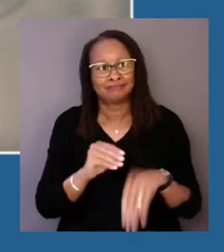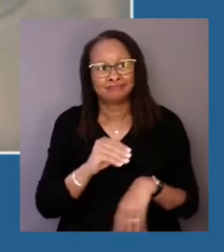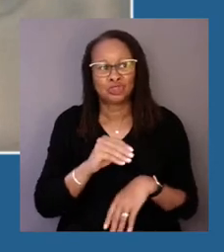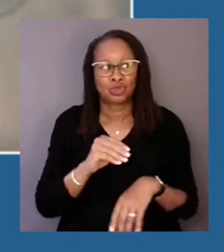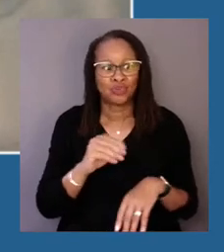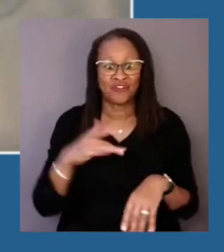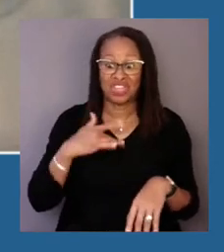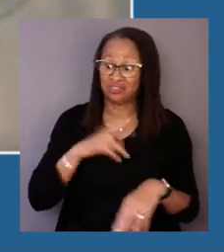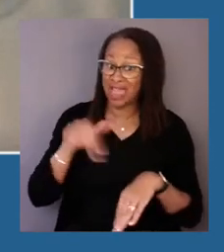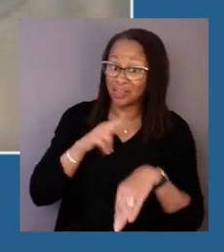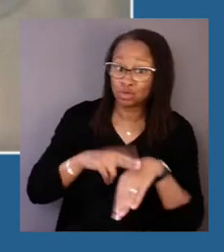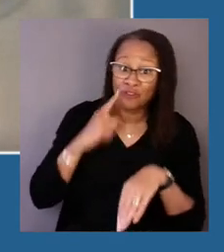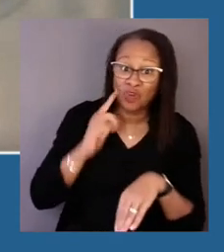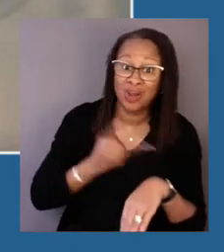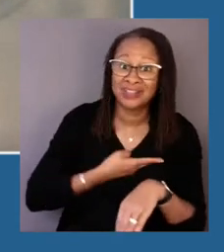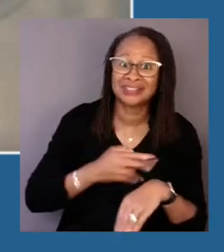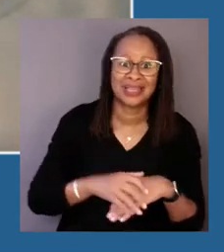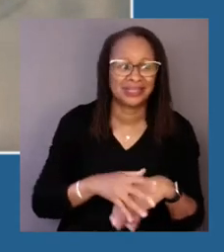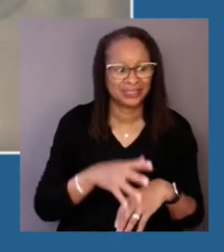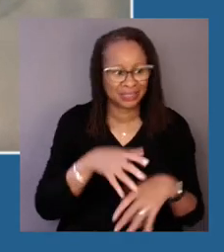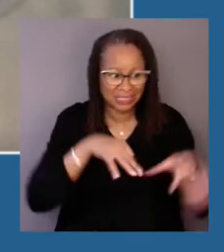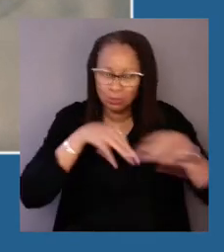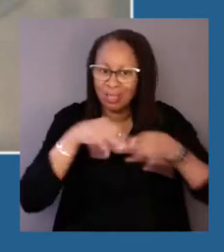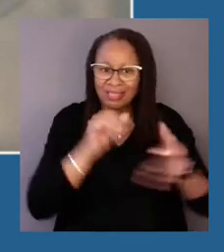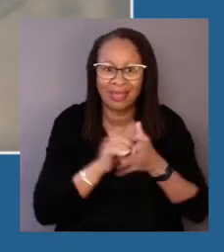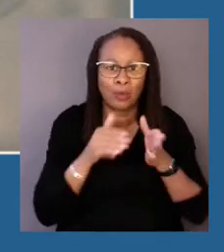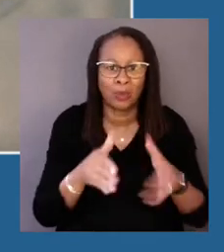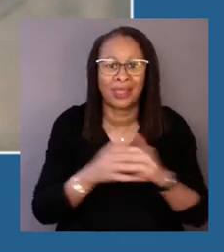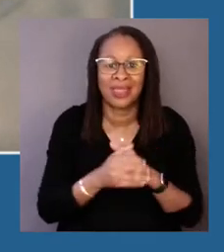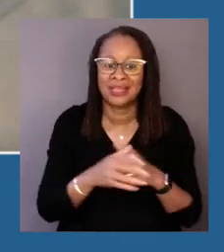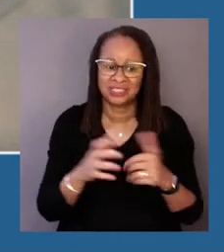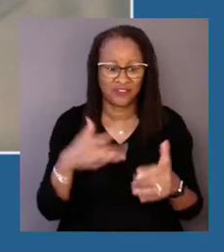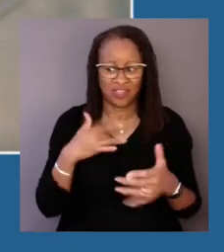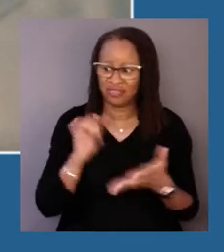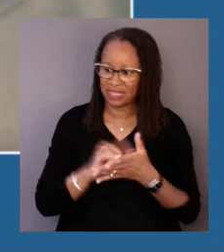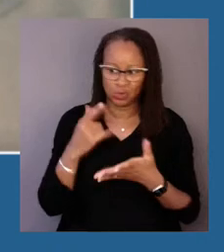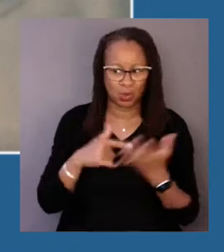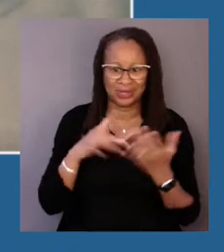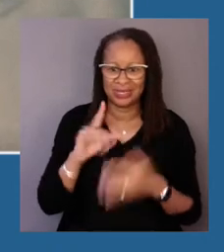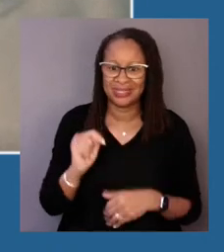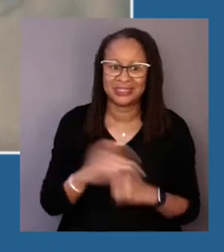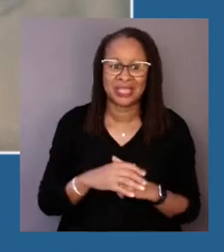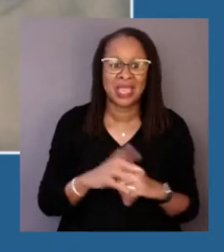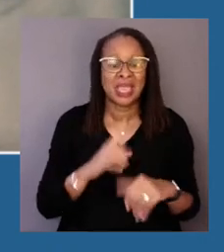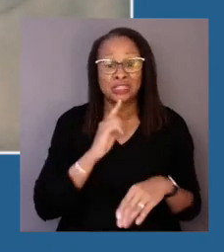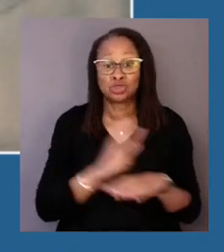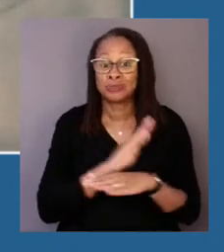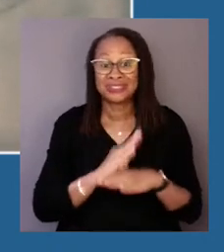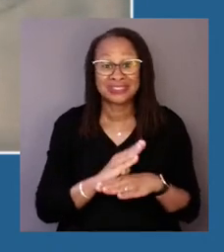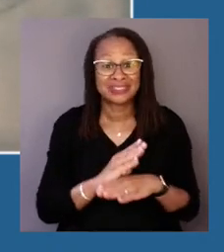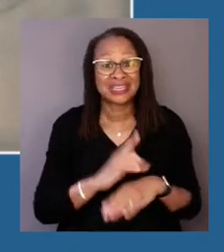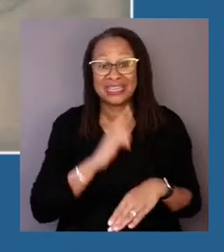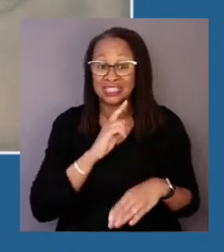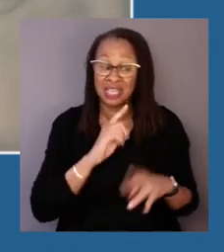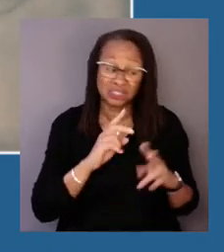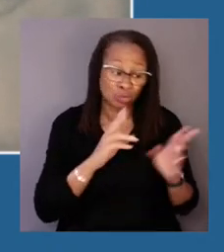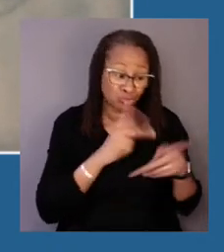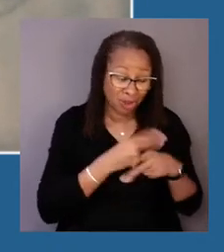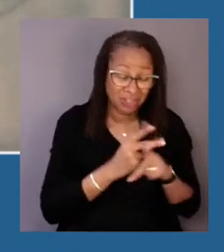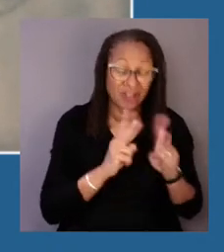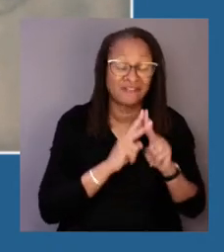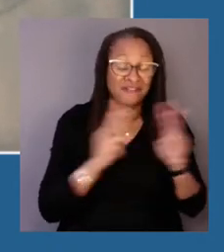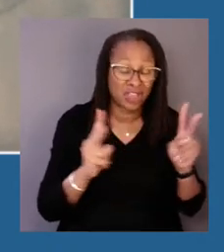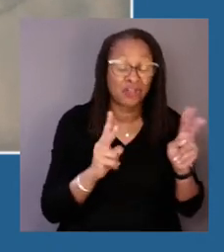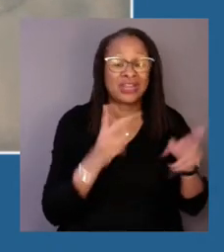to feel like it just is what is, when in yeah. fact, it's the product of very careful, very self-serving